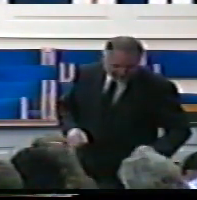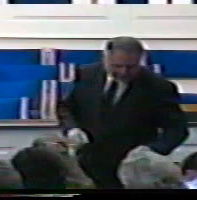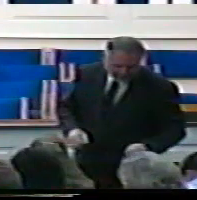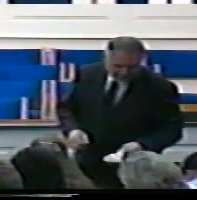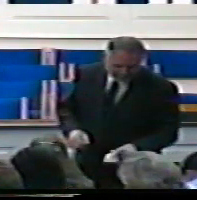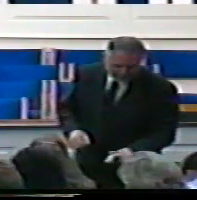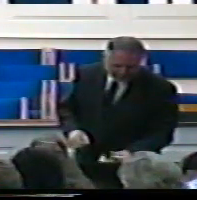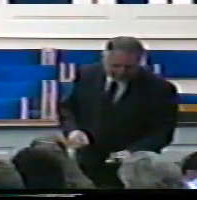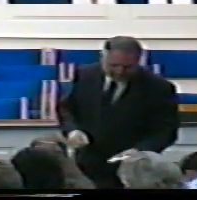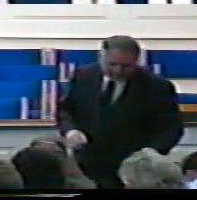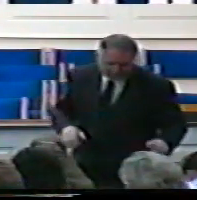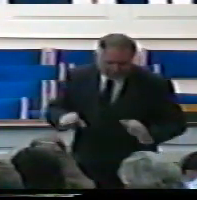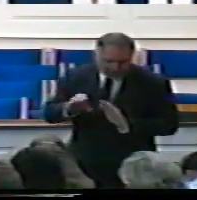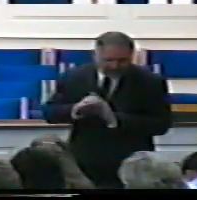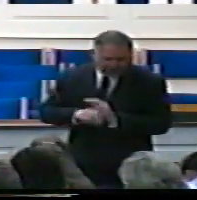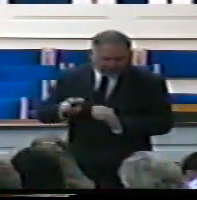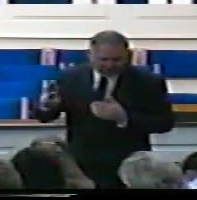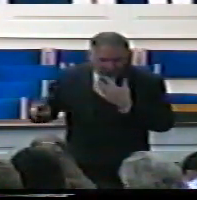2 Timothy chapter 2.